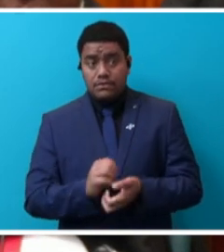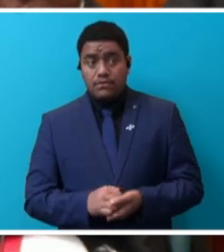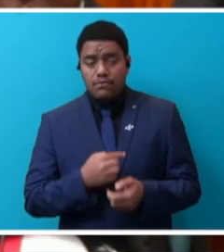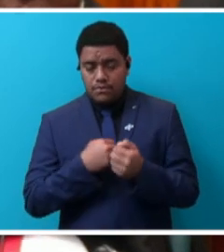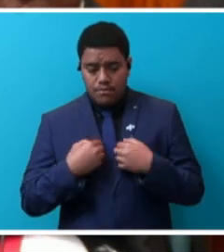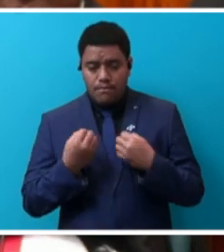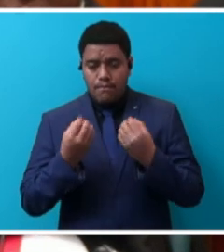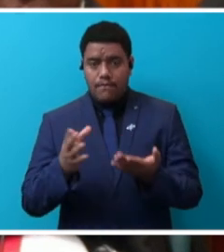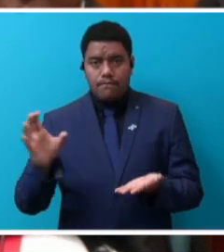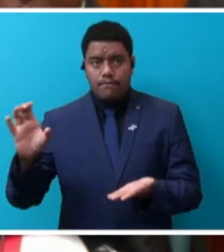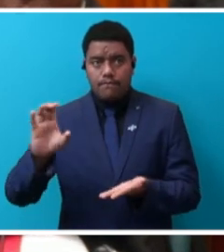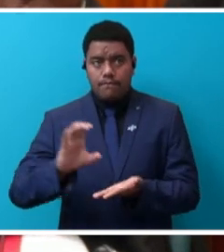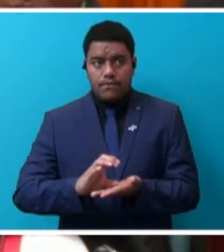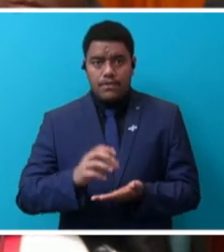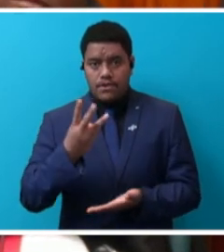a funding of